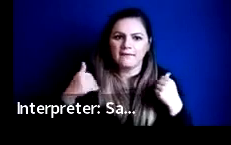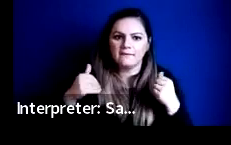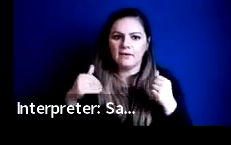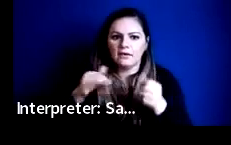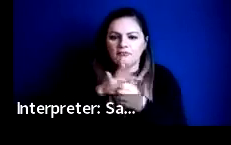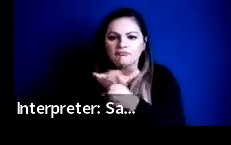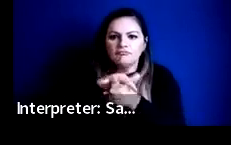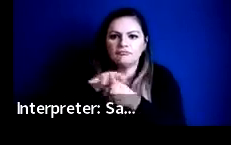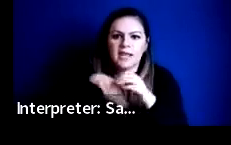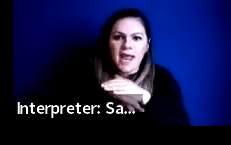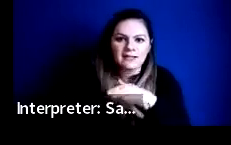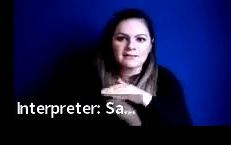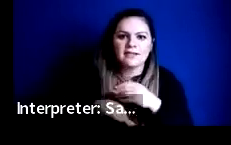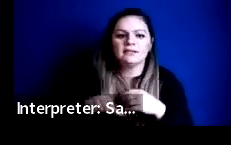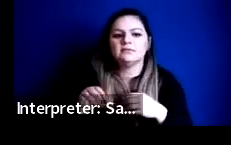buprenorphine, areas with the highest